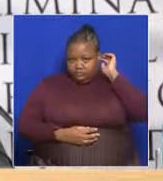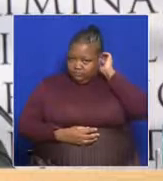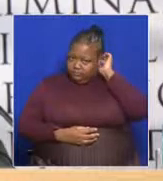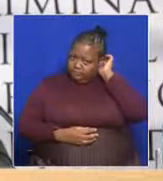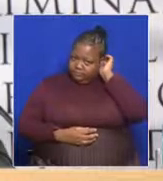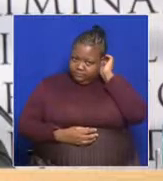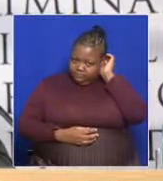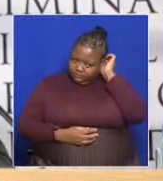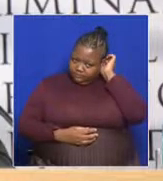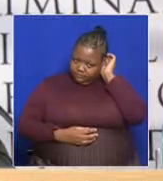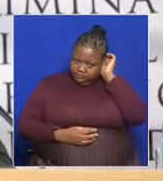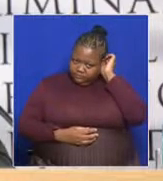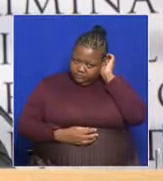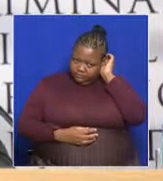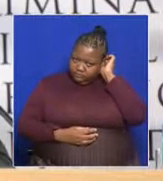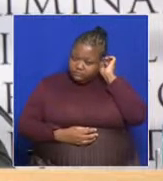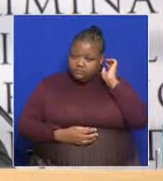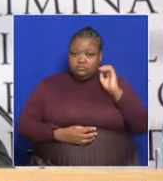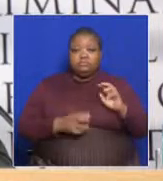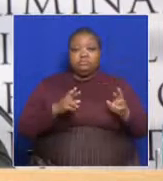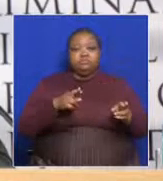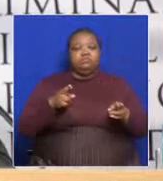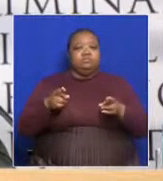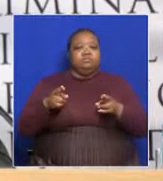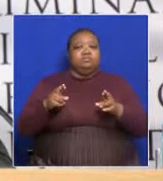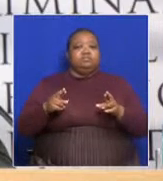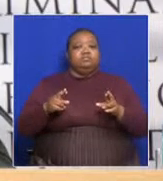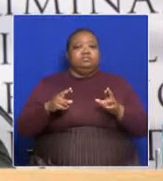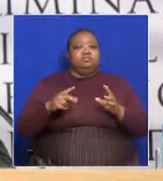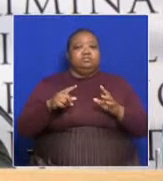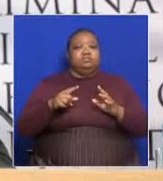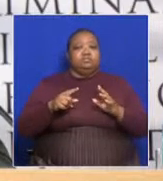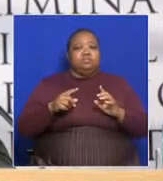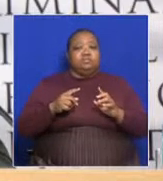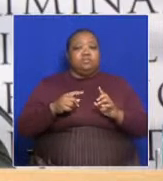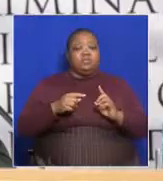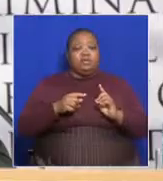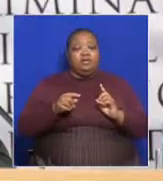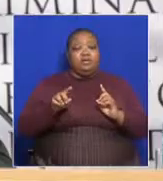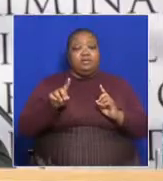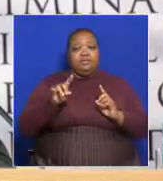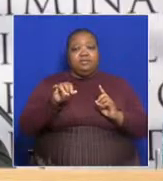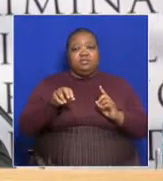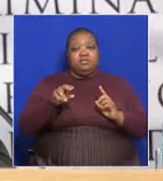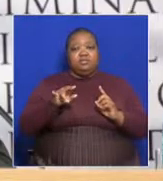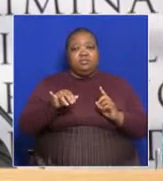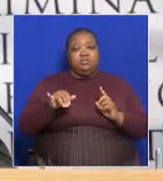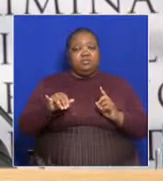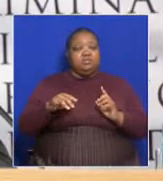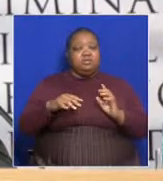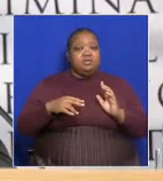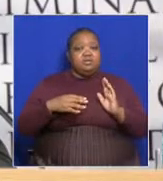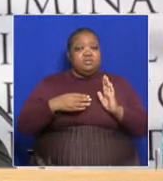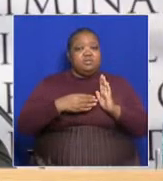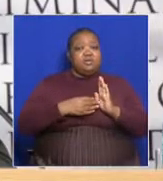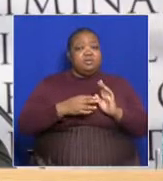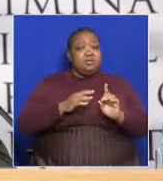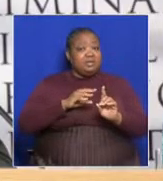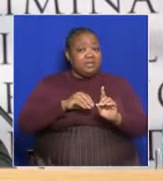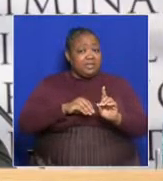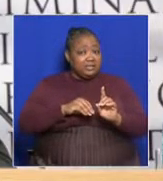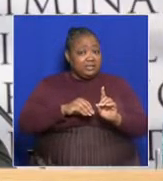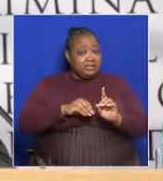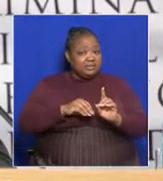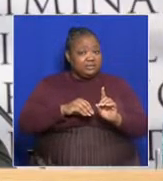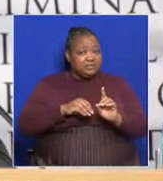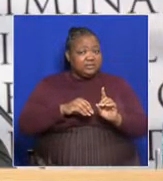he doesn't reference that visit on the 1st of July, you see? Was he asked about it, Commissioner? I don't know. I didn't drop this